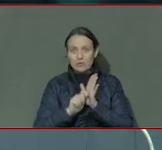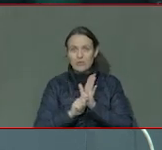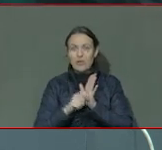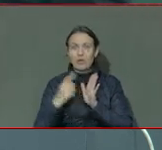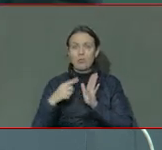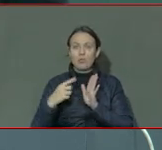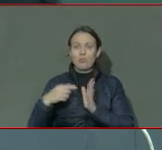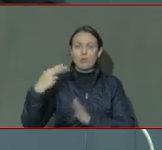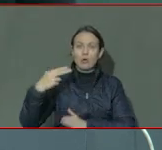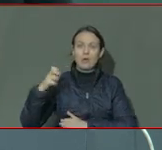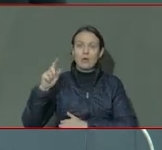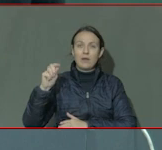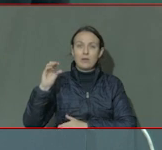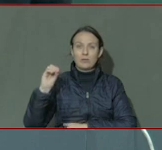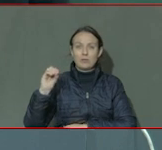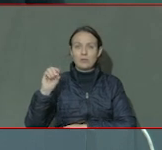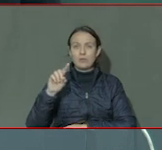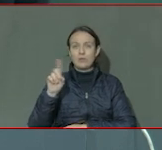heterozygous condition.